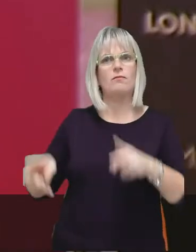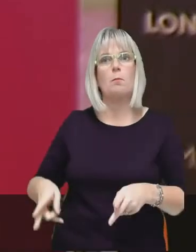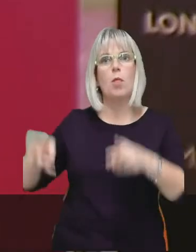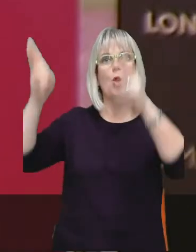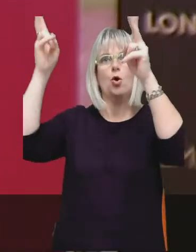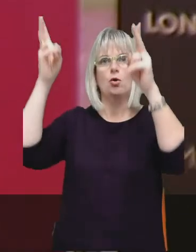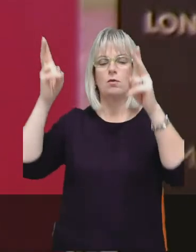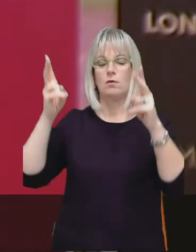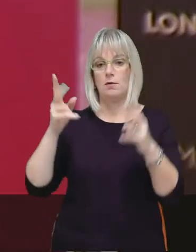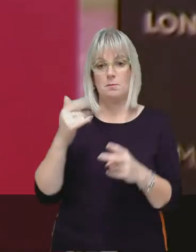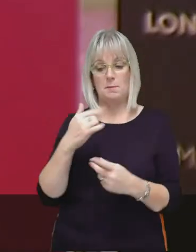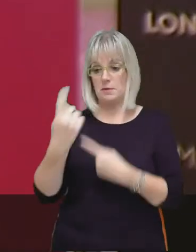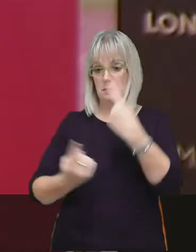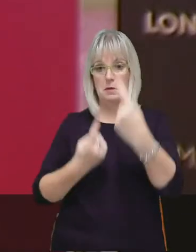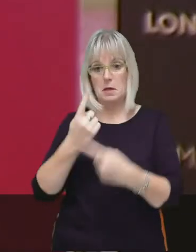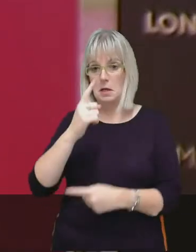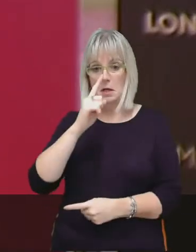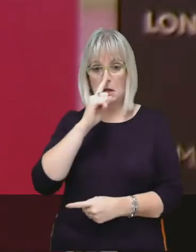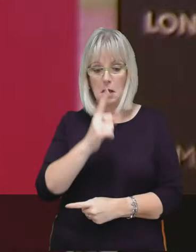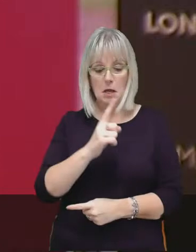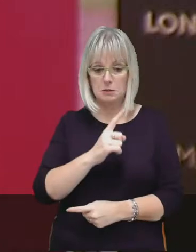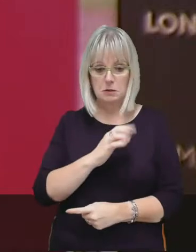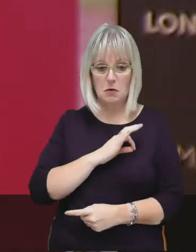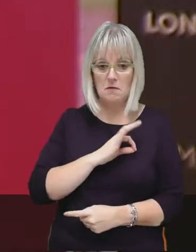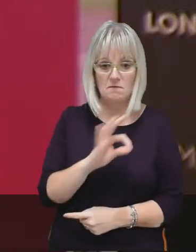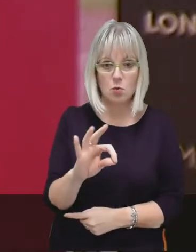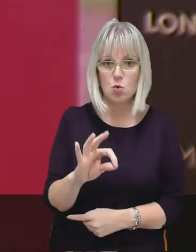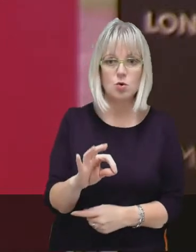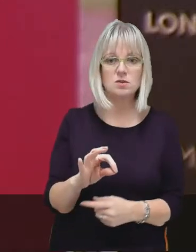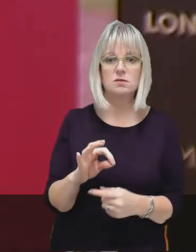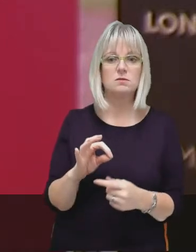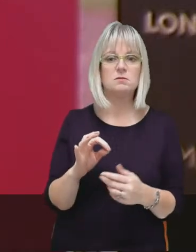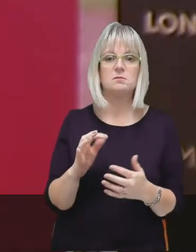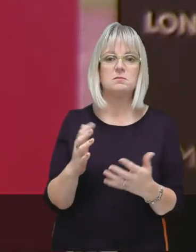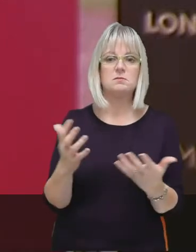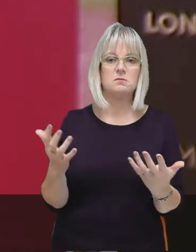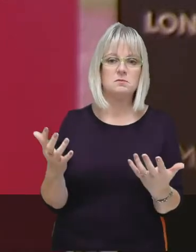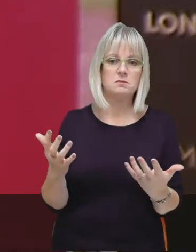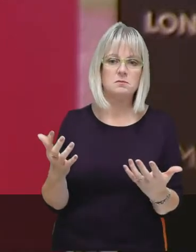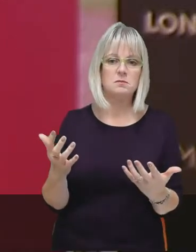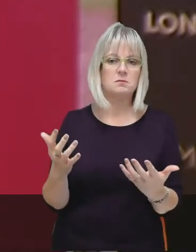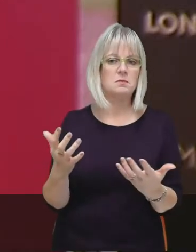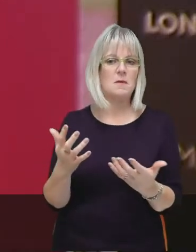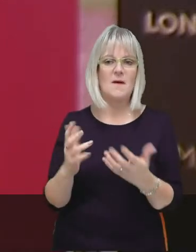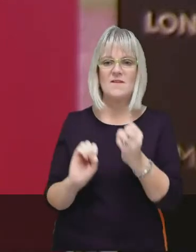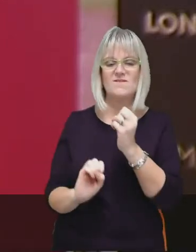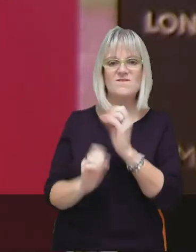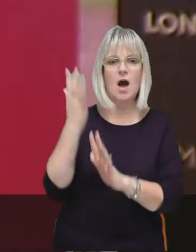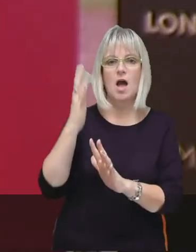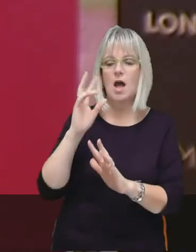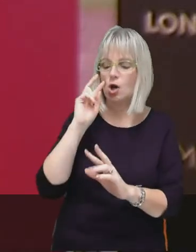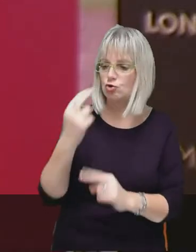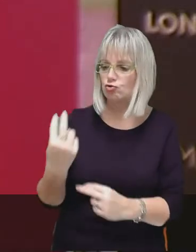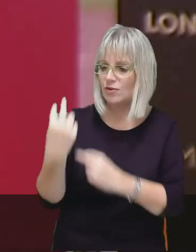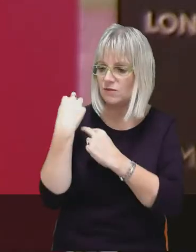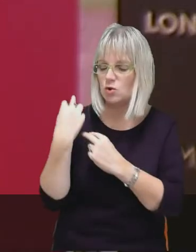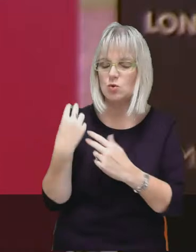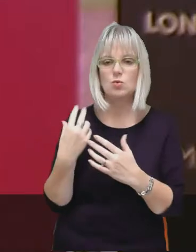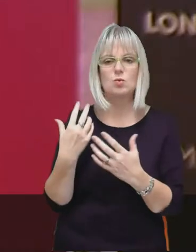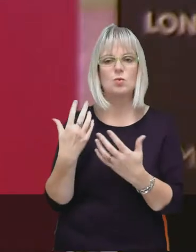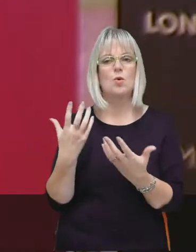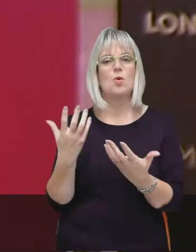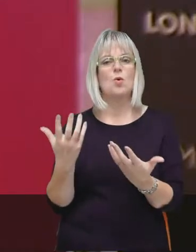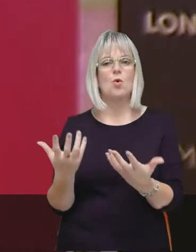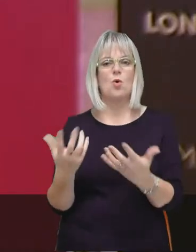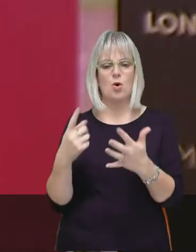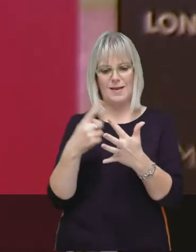review or EWS1 forms. These rules, brought in after the Grenfell fire tragedy,